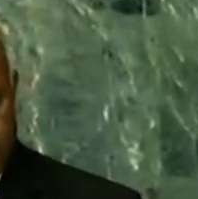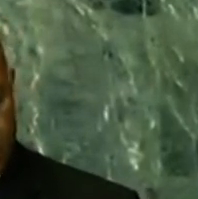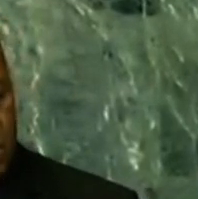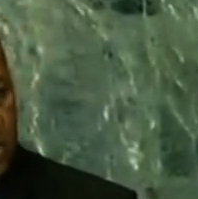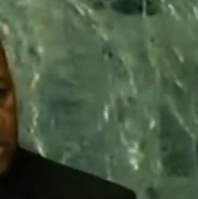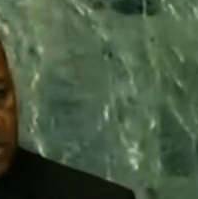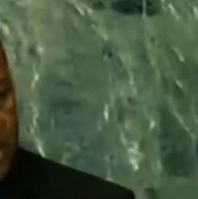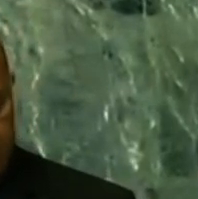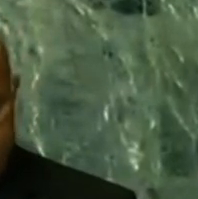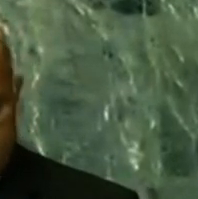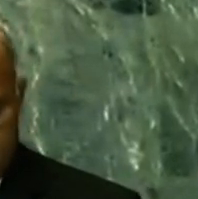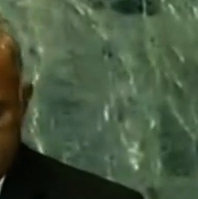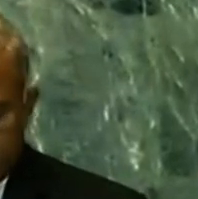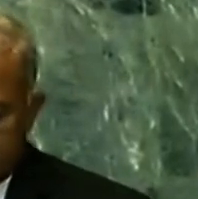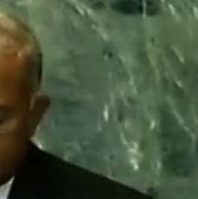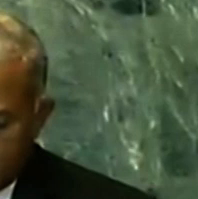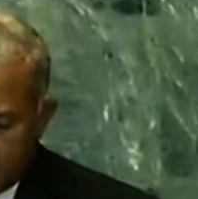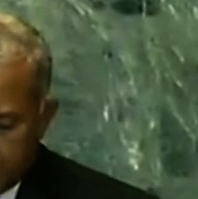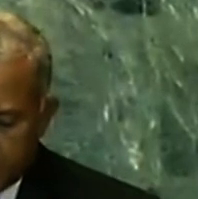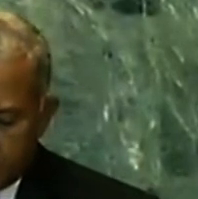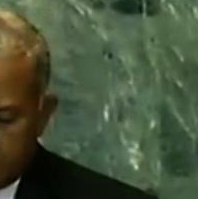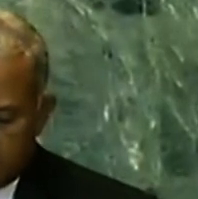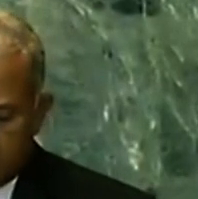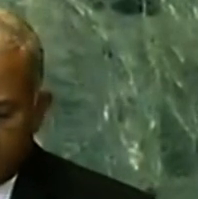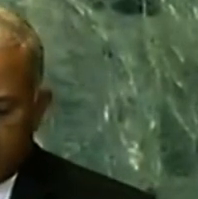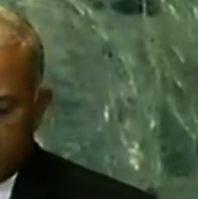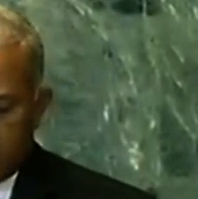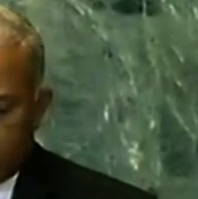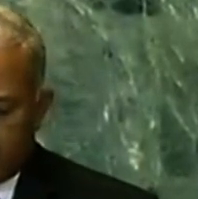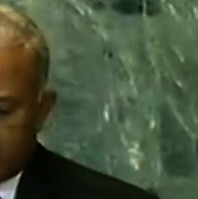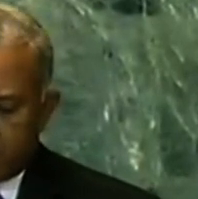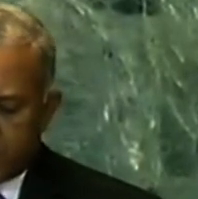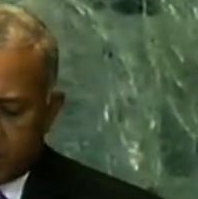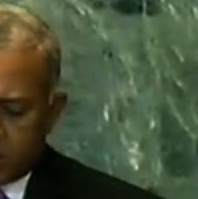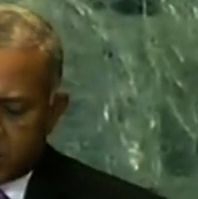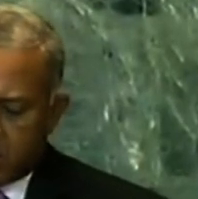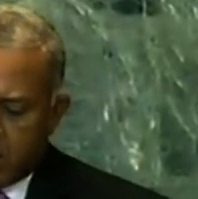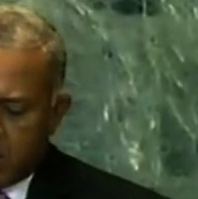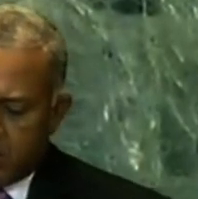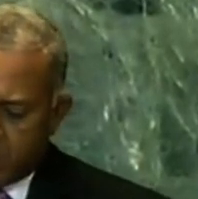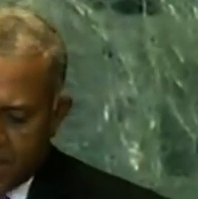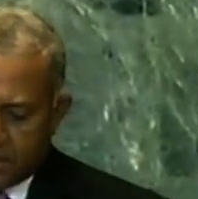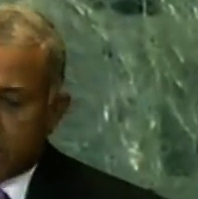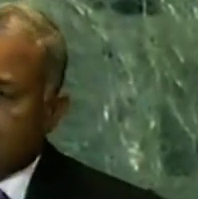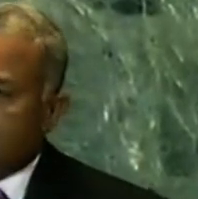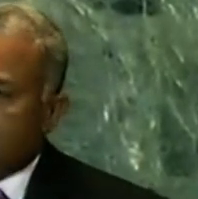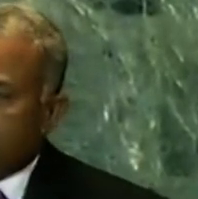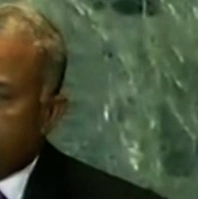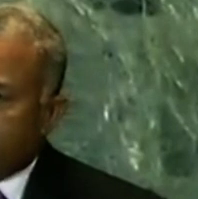determined move to create a society based on substantive equality and justice and